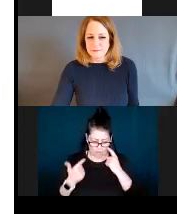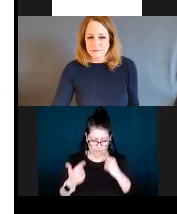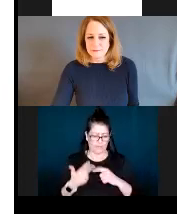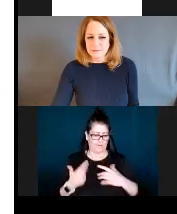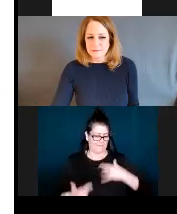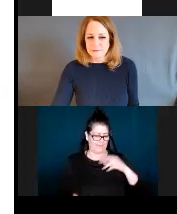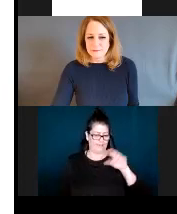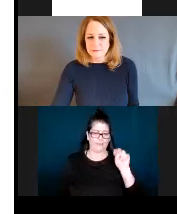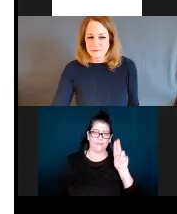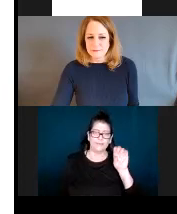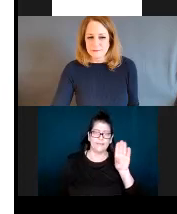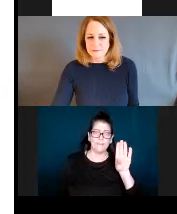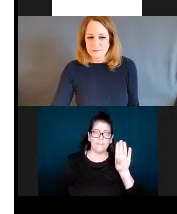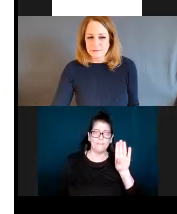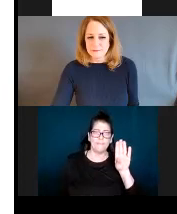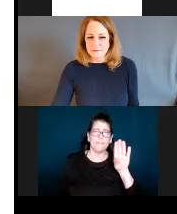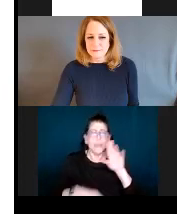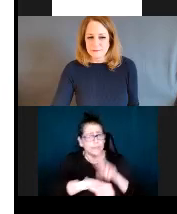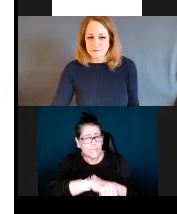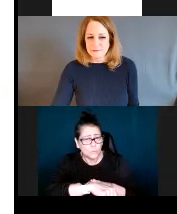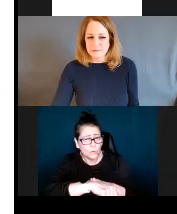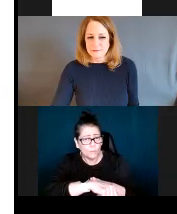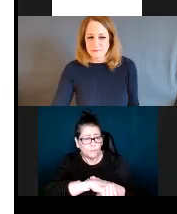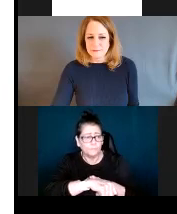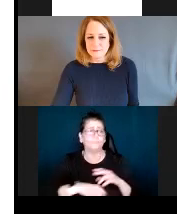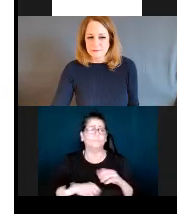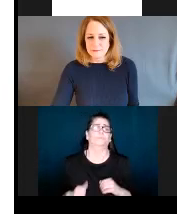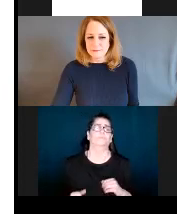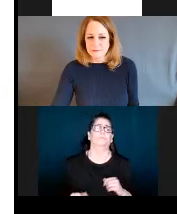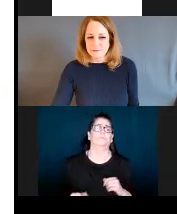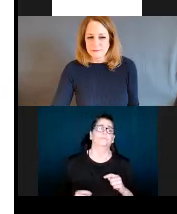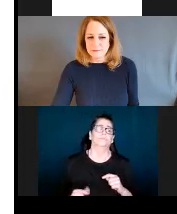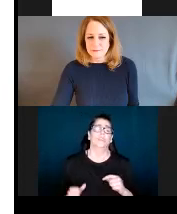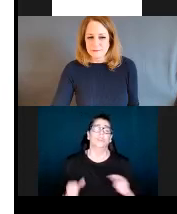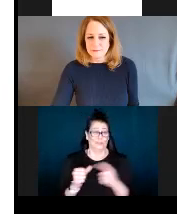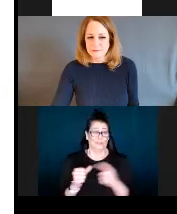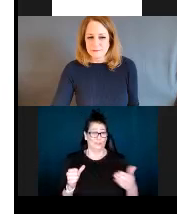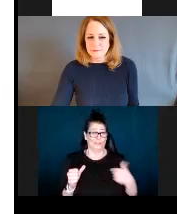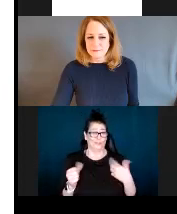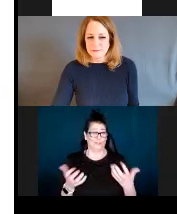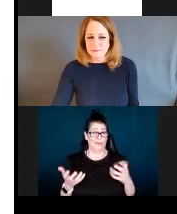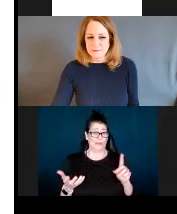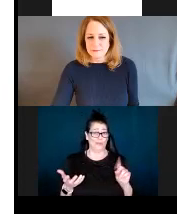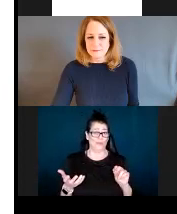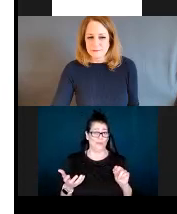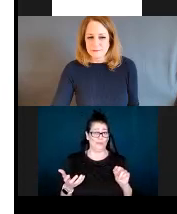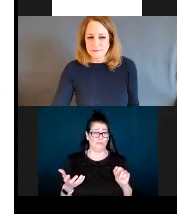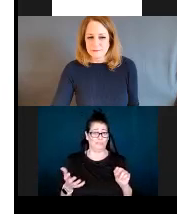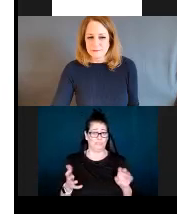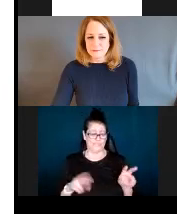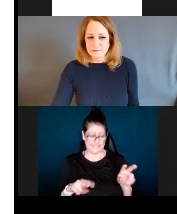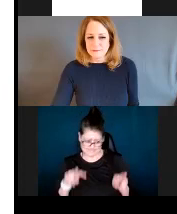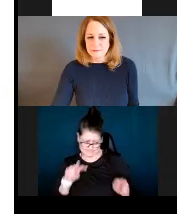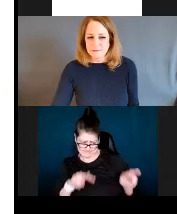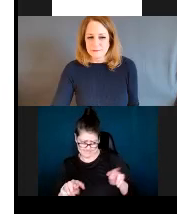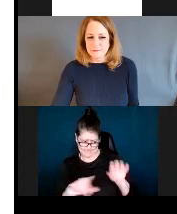someone in a crisis situation. And so the first thing we want to do is evaluate the situation.